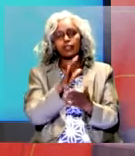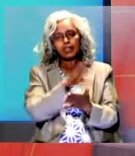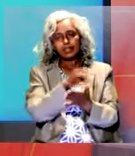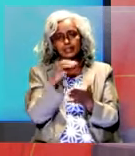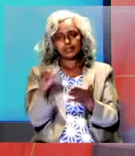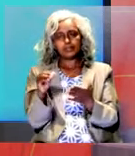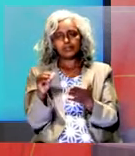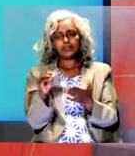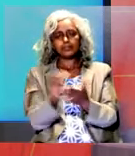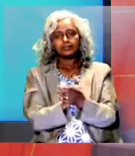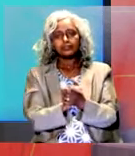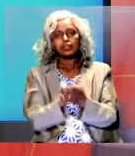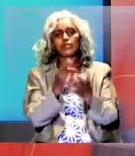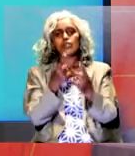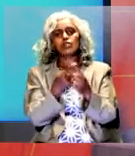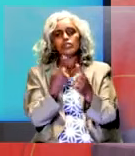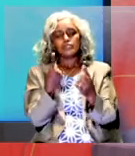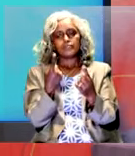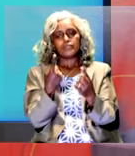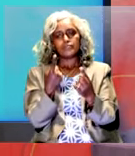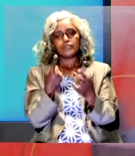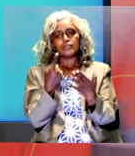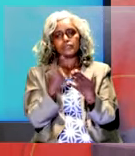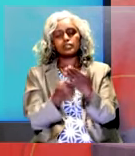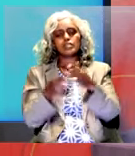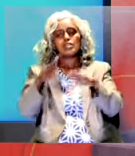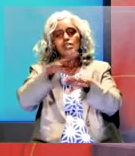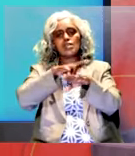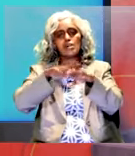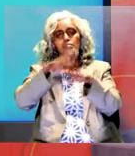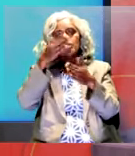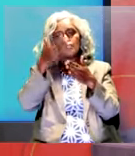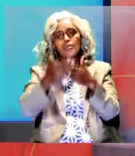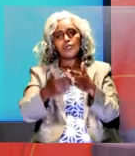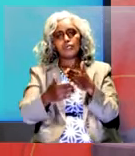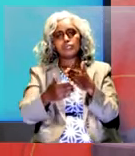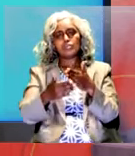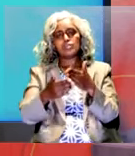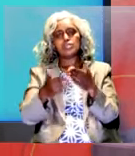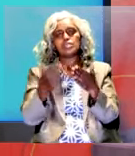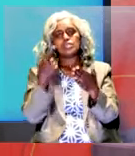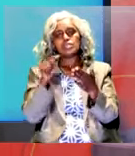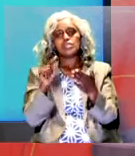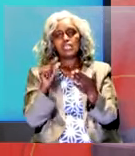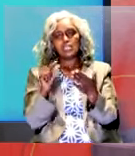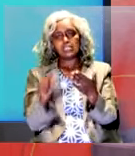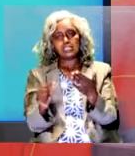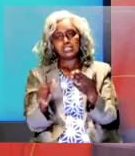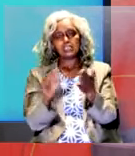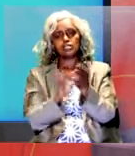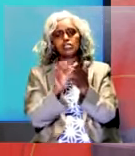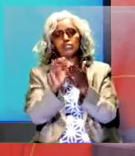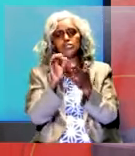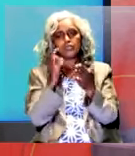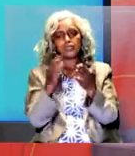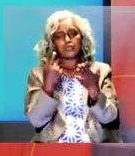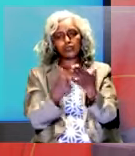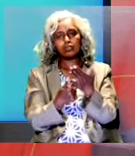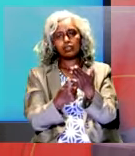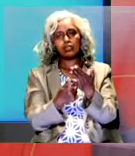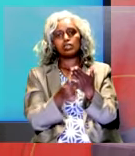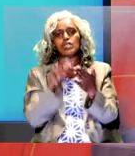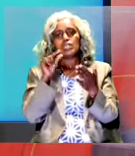And from the upper bound, the least number, we call it